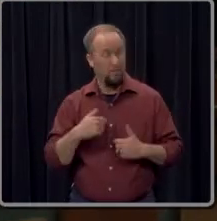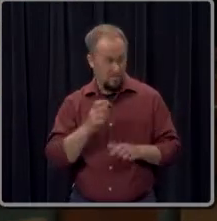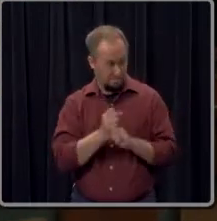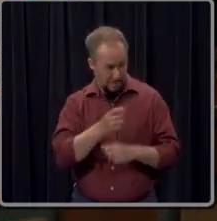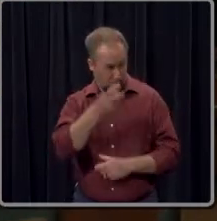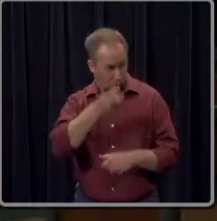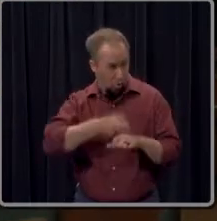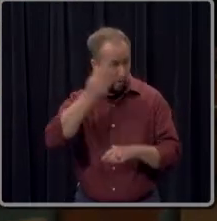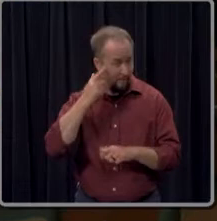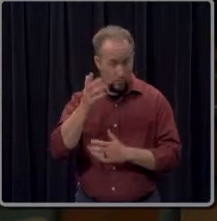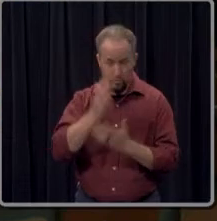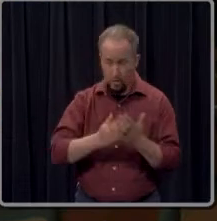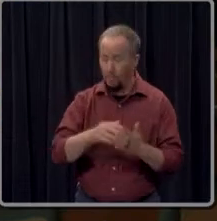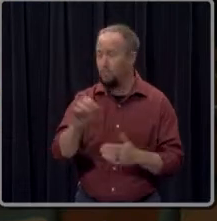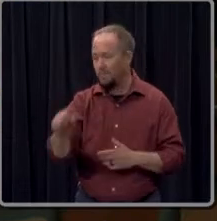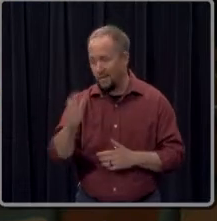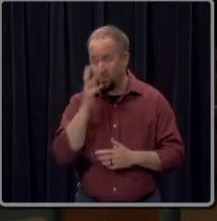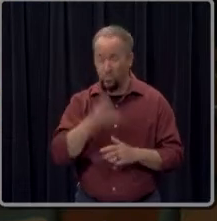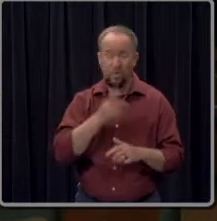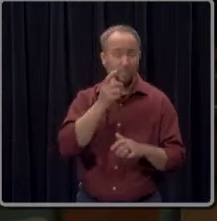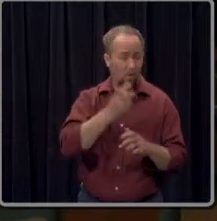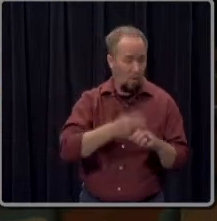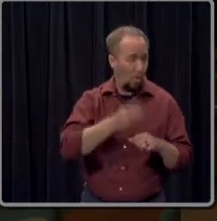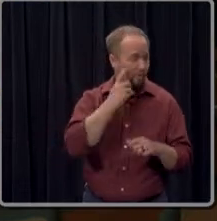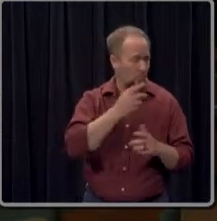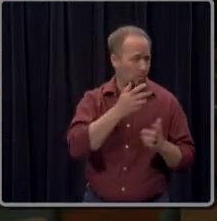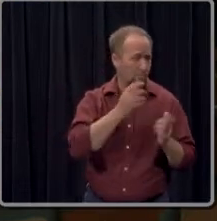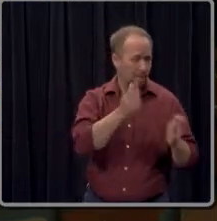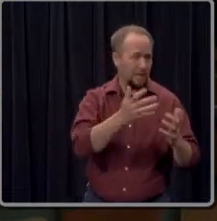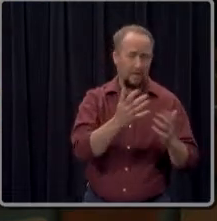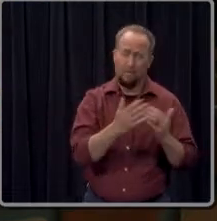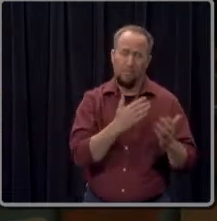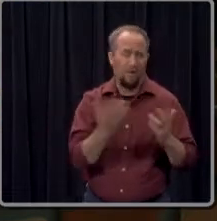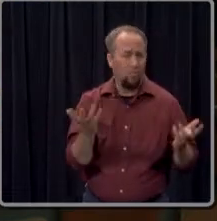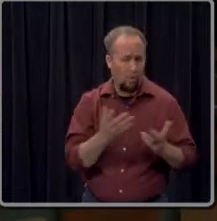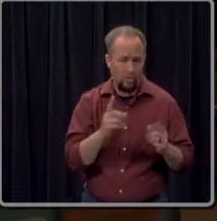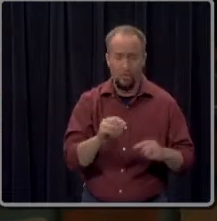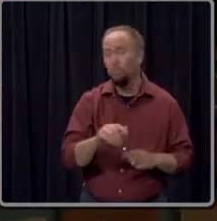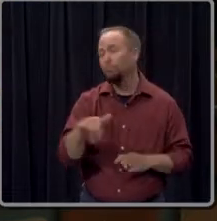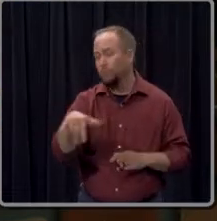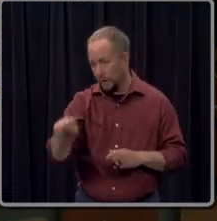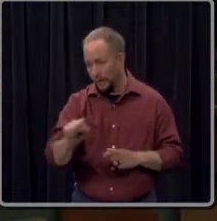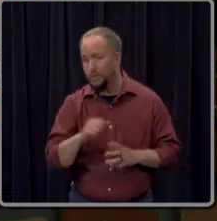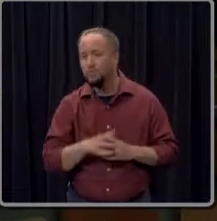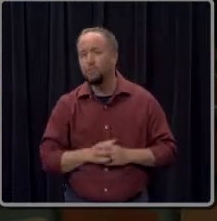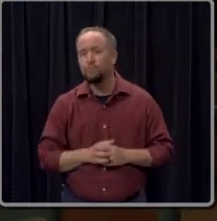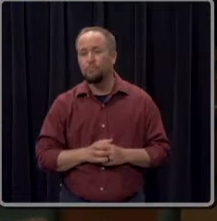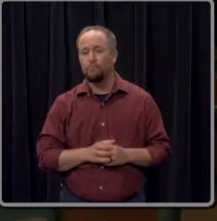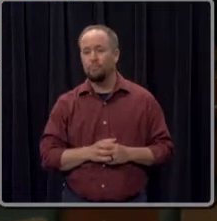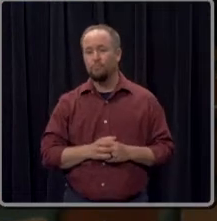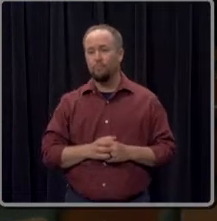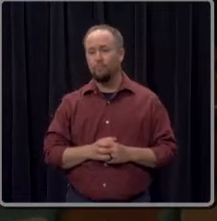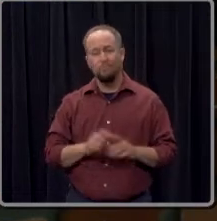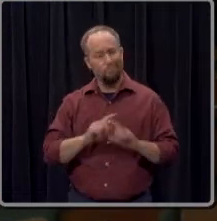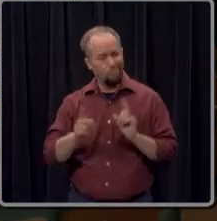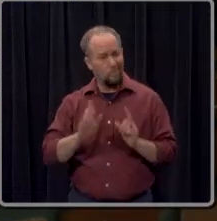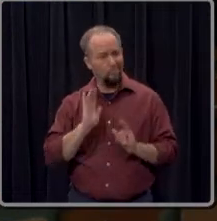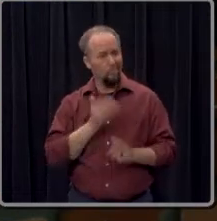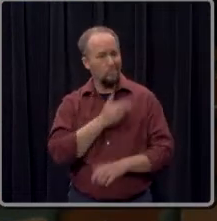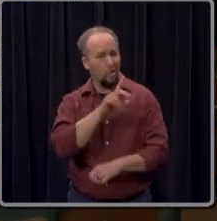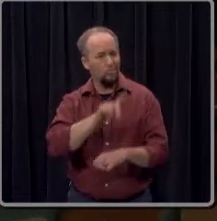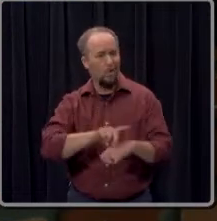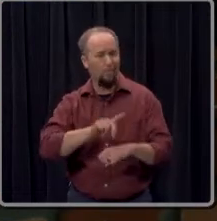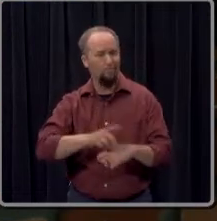some? Yes. Will it be harder for many, no matter what we do? Yes. But that's our